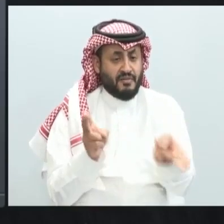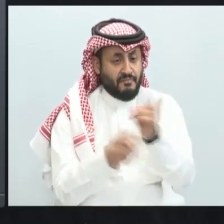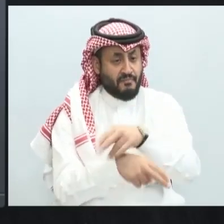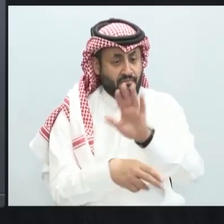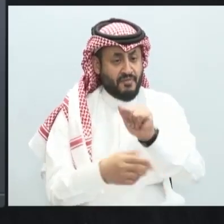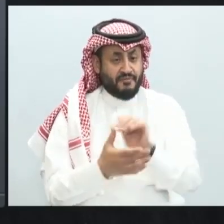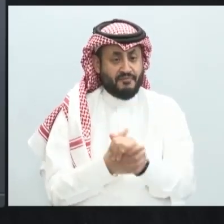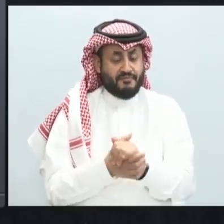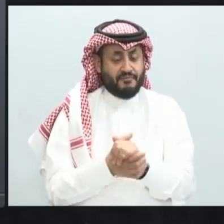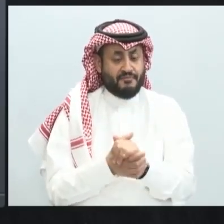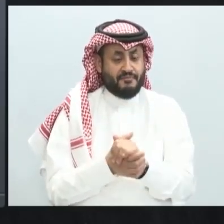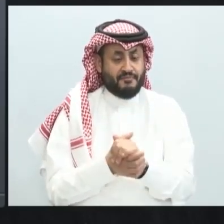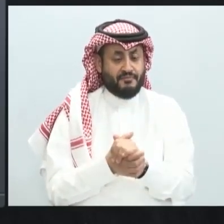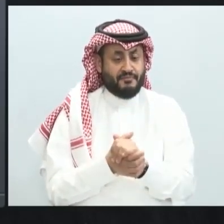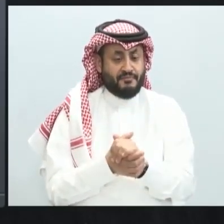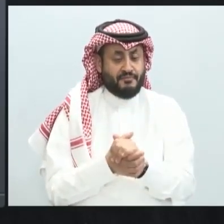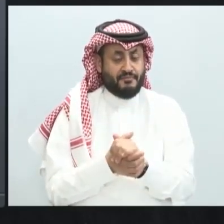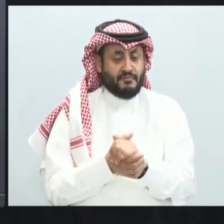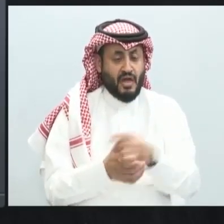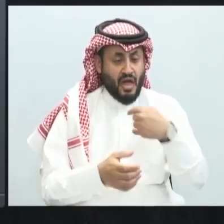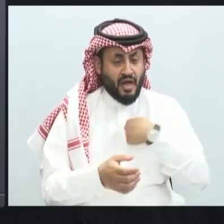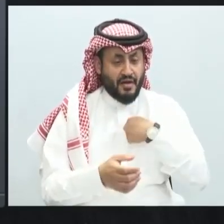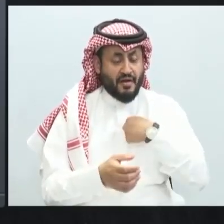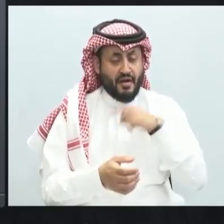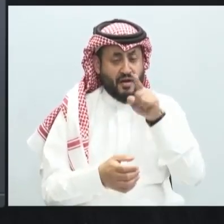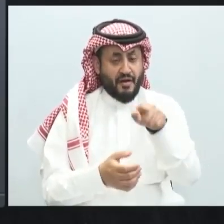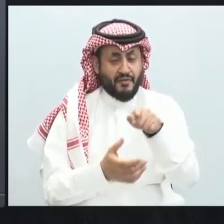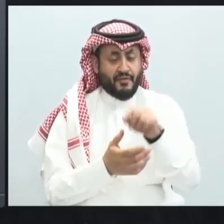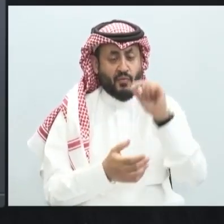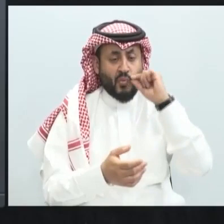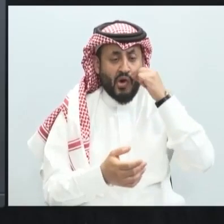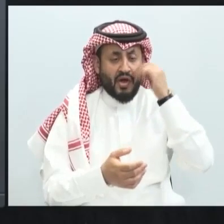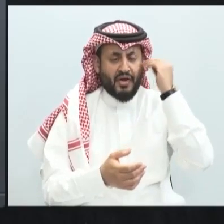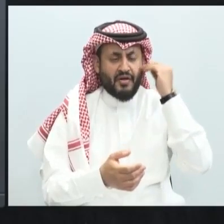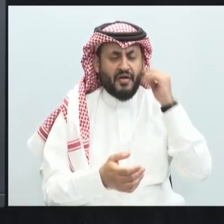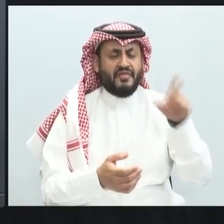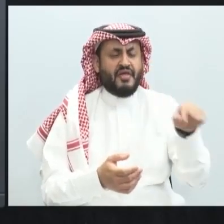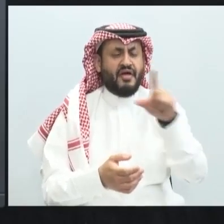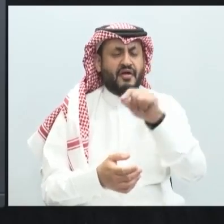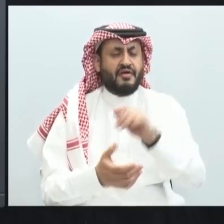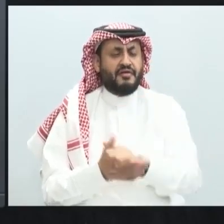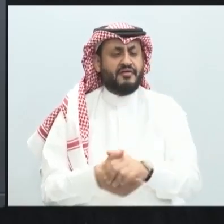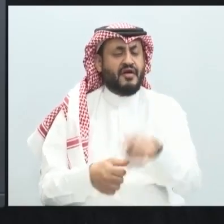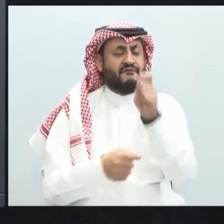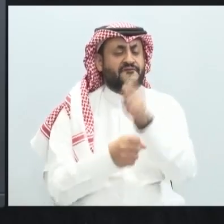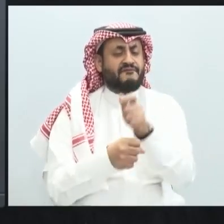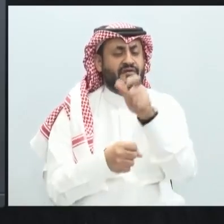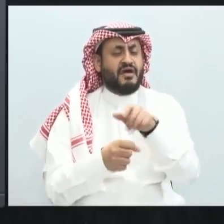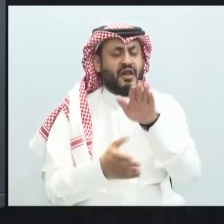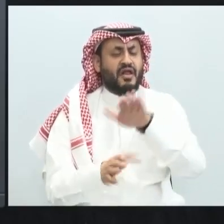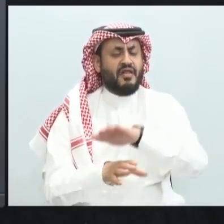any changes. We can say, I am going to visit. You are going to